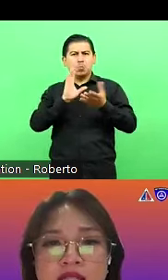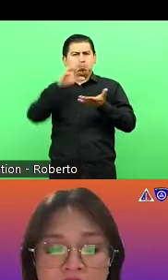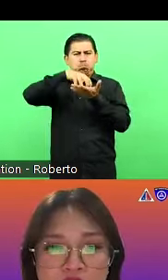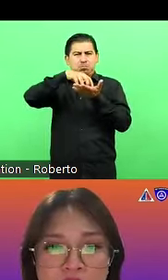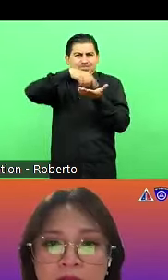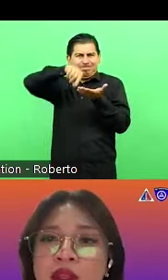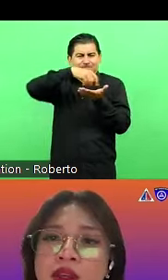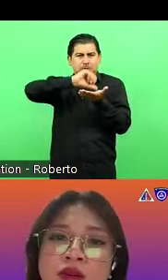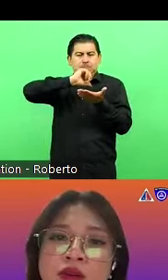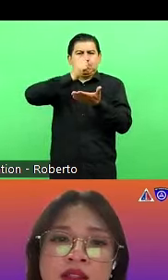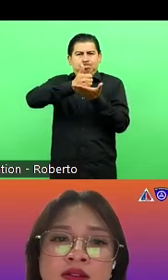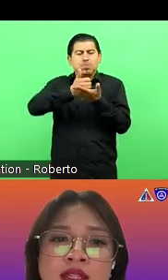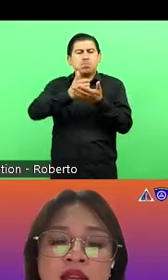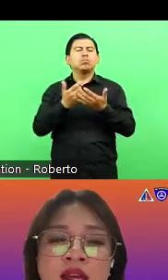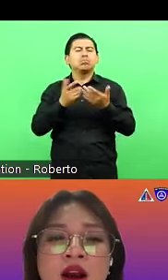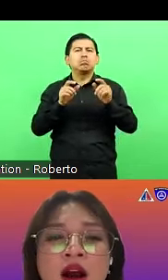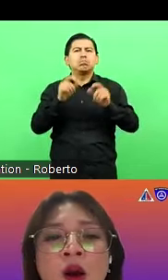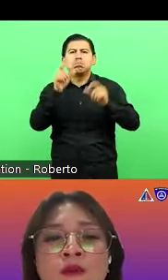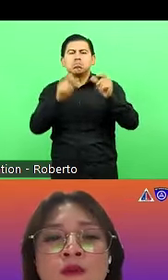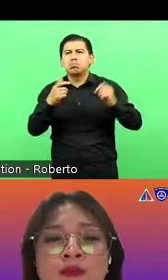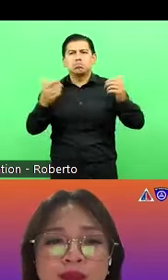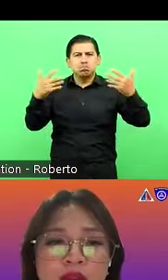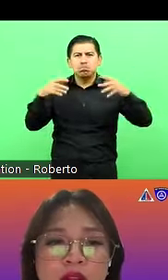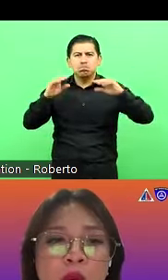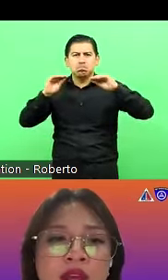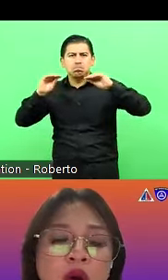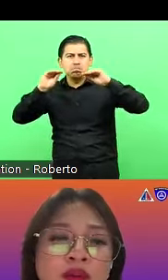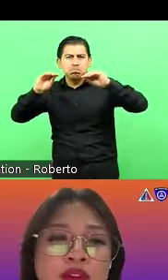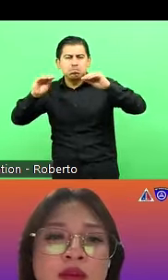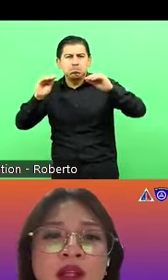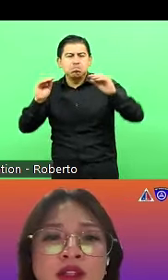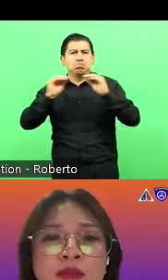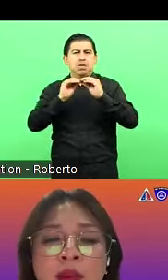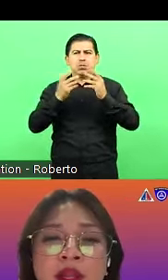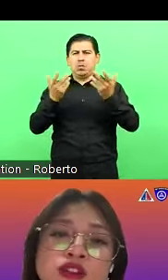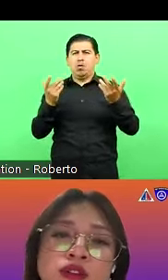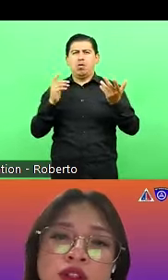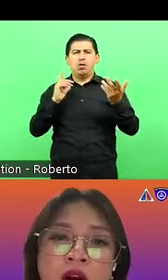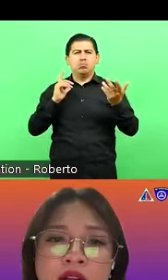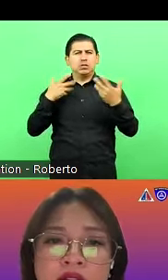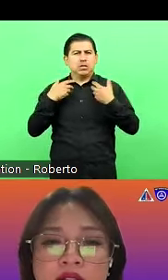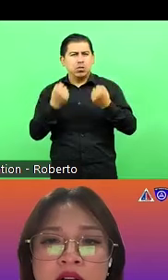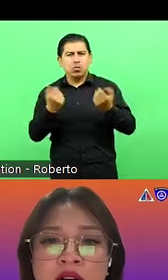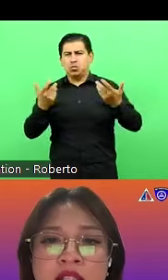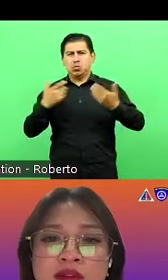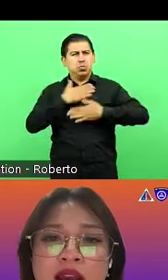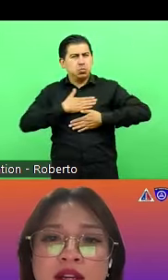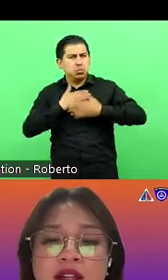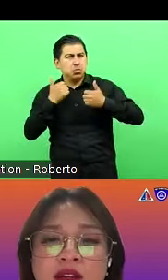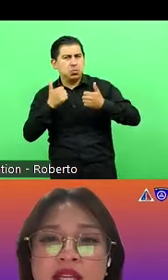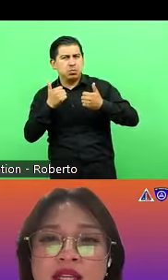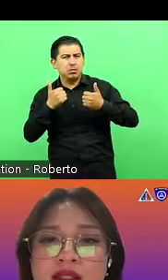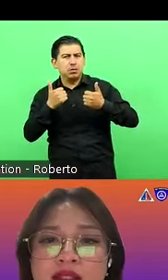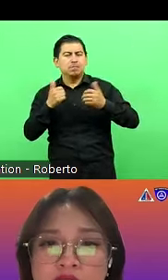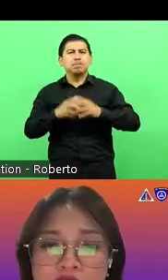Southeast Asia. So Quezon City, with over 3 million population, are divided